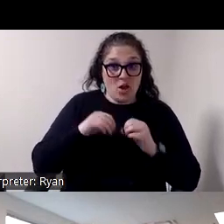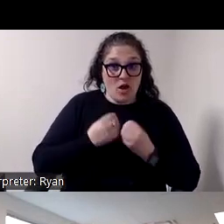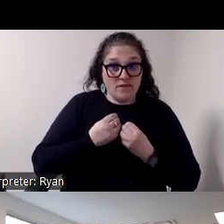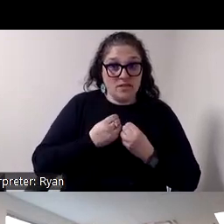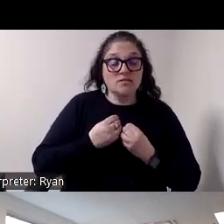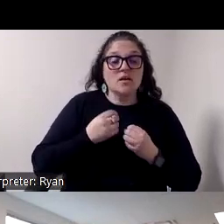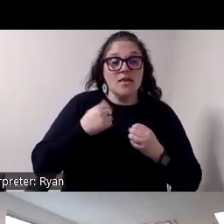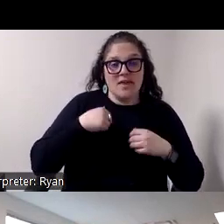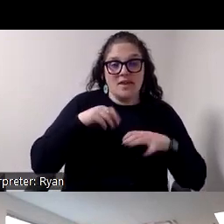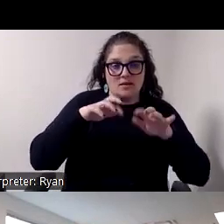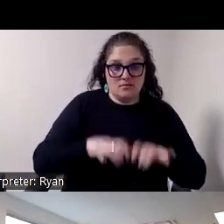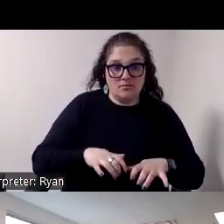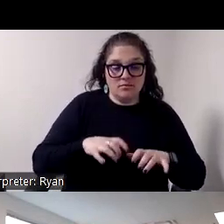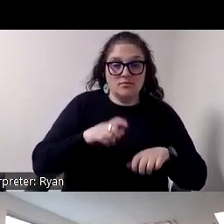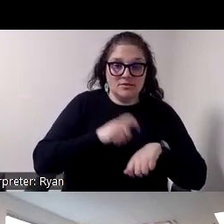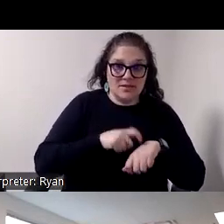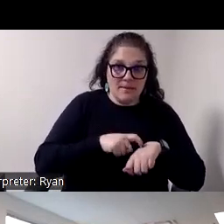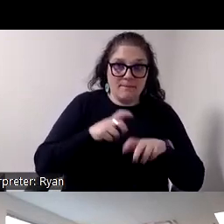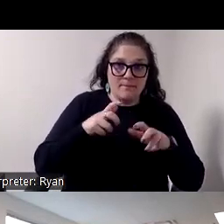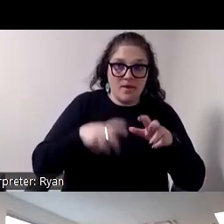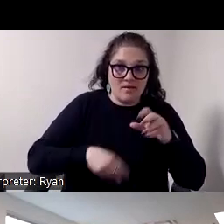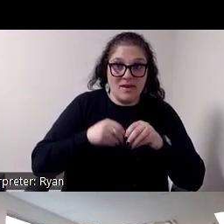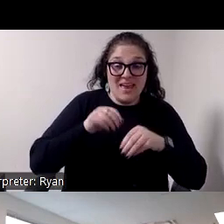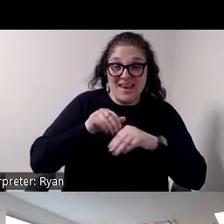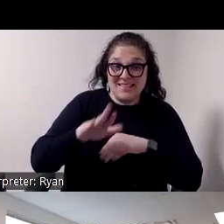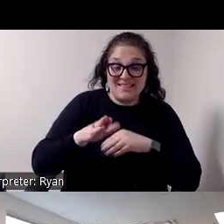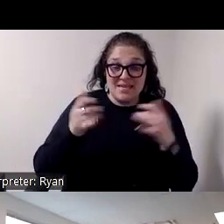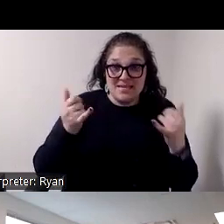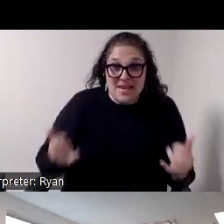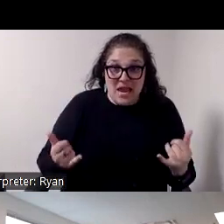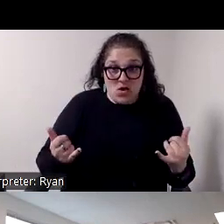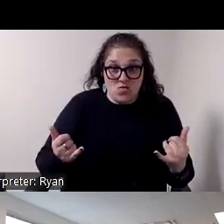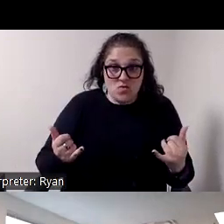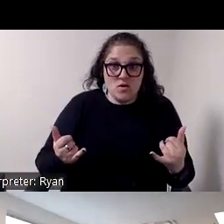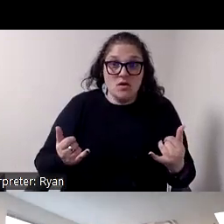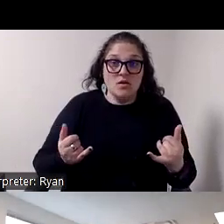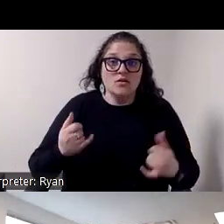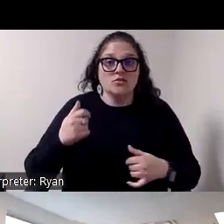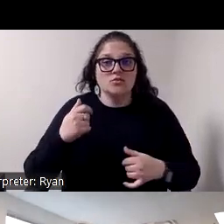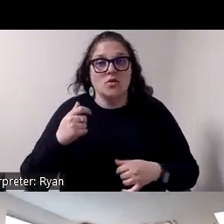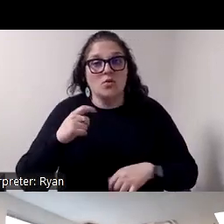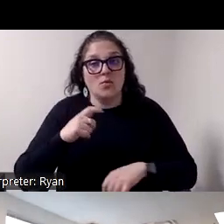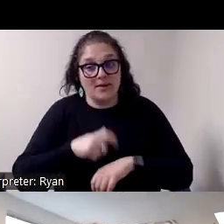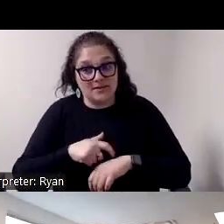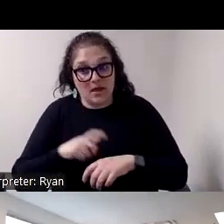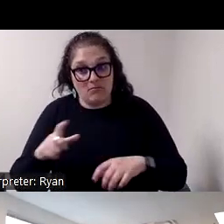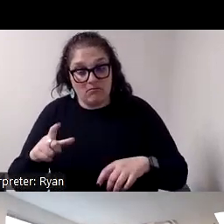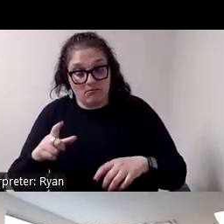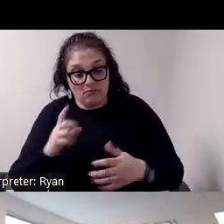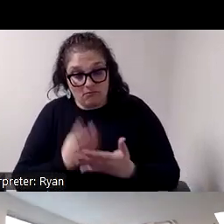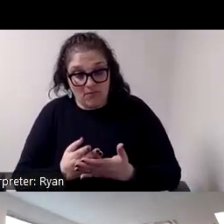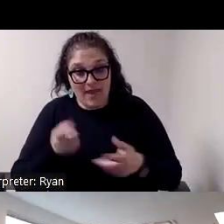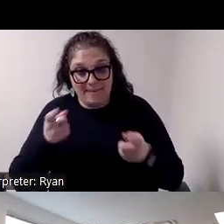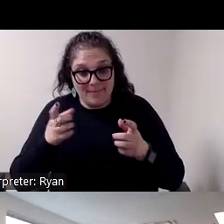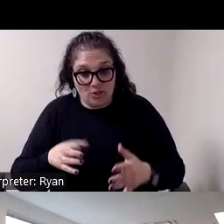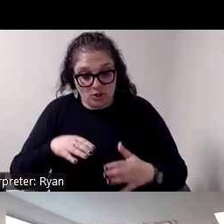my leave that I have approved, and I could even just submit it now. So that way, when the time does come, my manager can just go